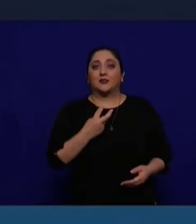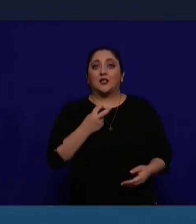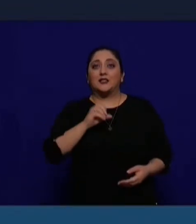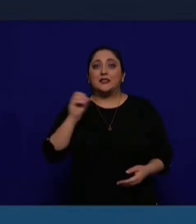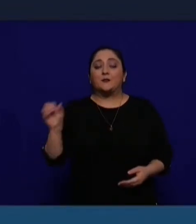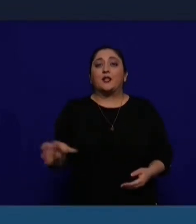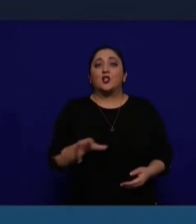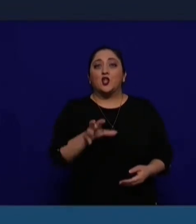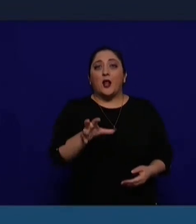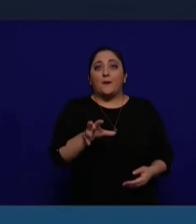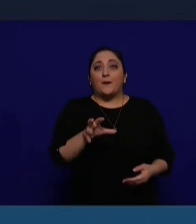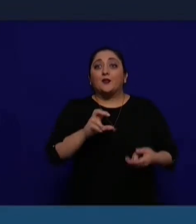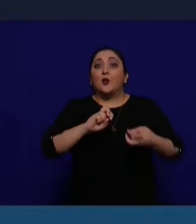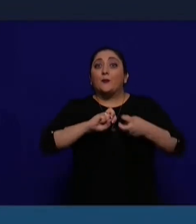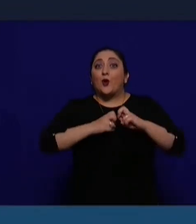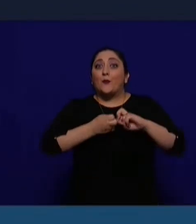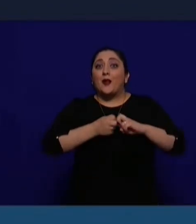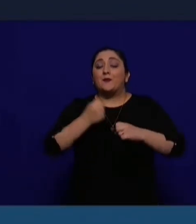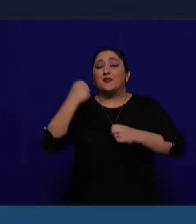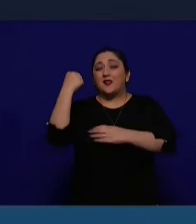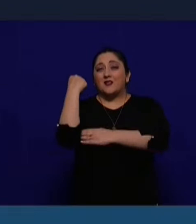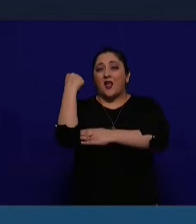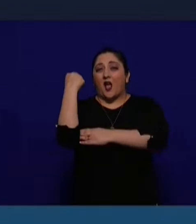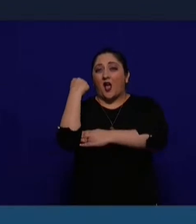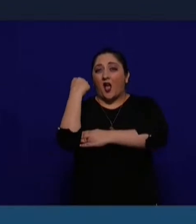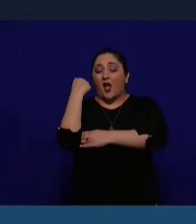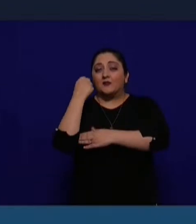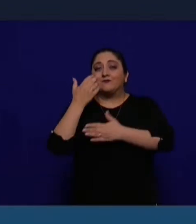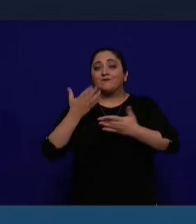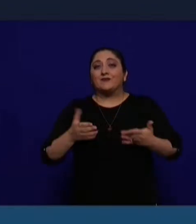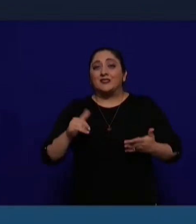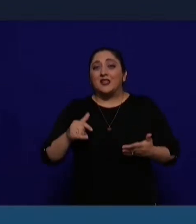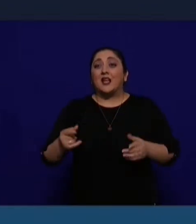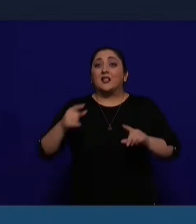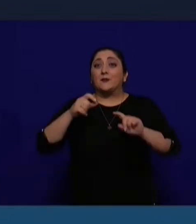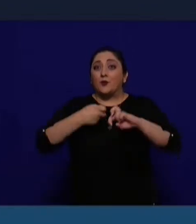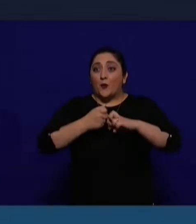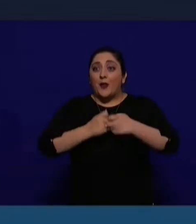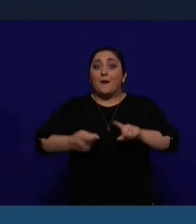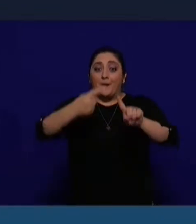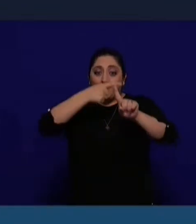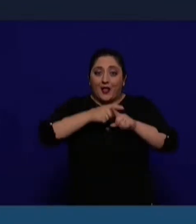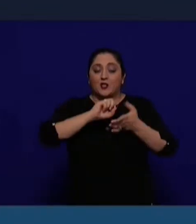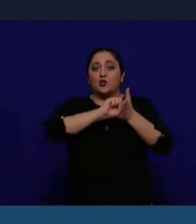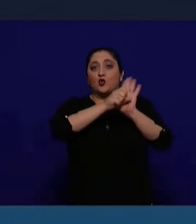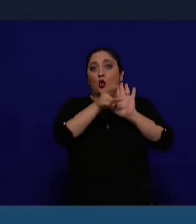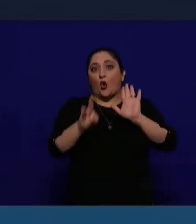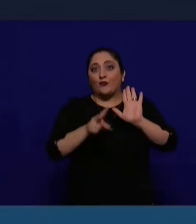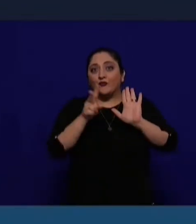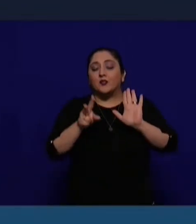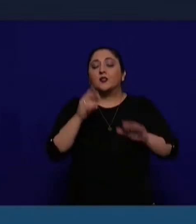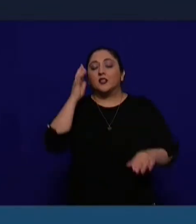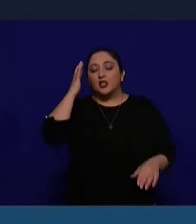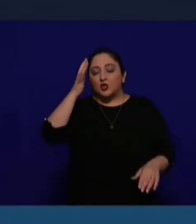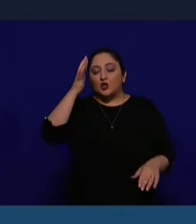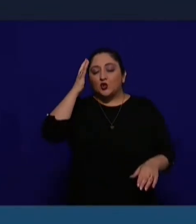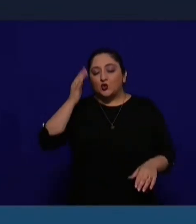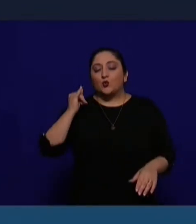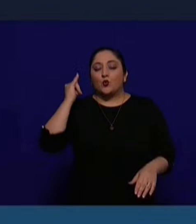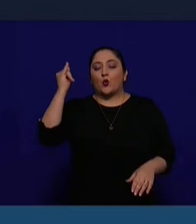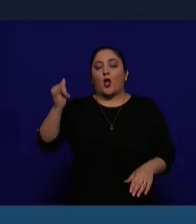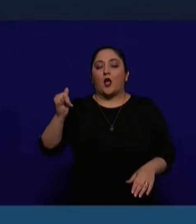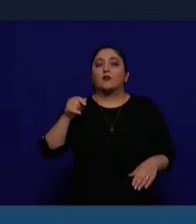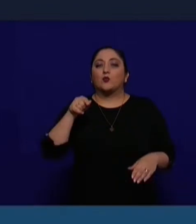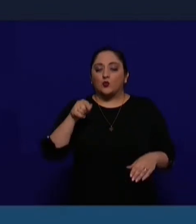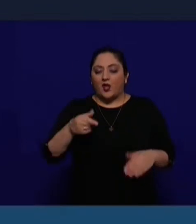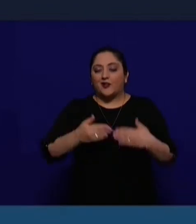għandhom kundizzjoni diġà mediċi, jekk huma jemirdu bil-COVID ħajkollhom iktar ċans li jkollhom komplikazzjonijiet u infatti l-imwiet